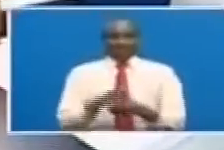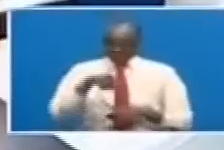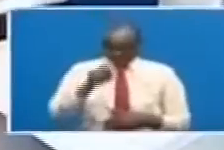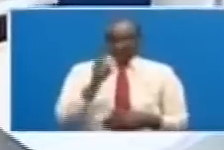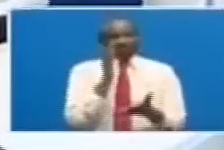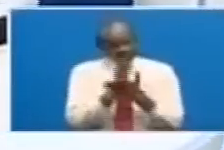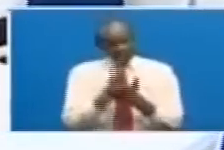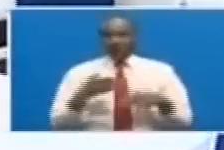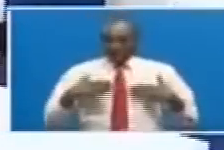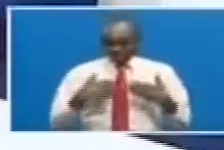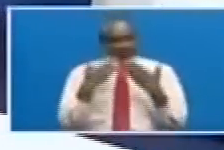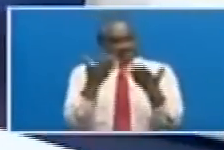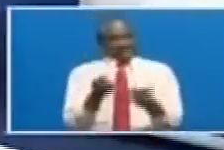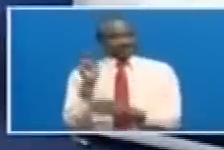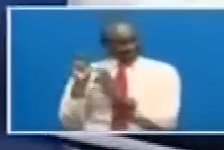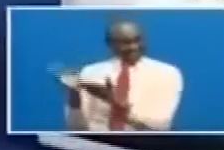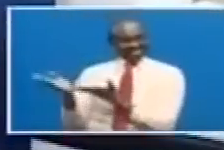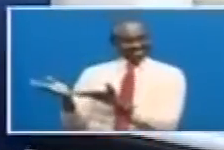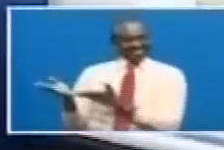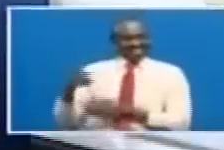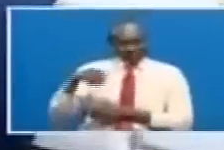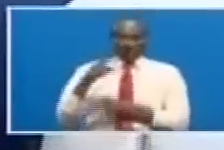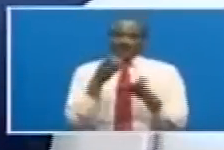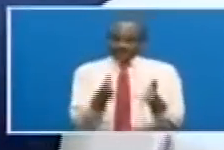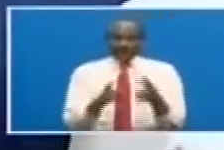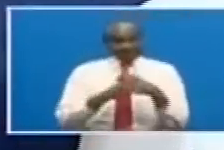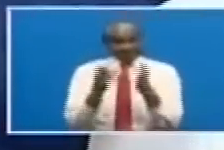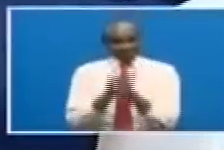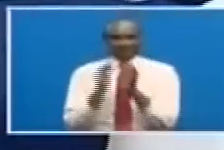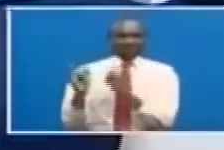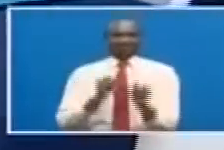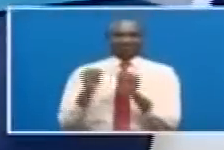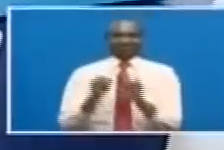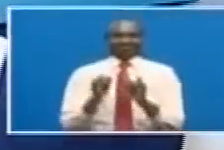definitely excited to be here, as you can see. Yes. But for now, let's begin with the highlights.